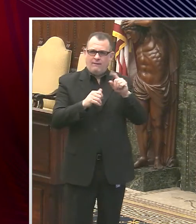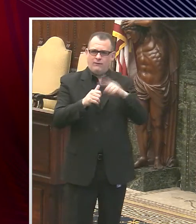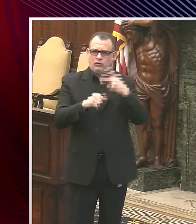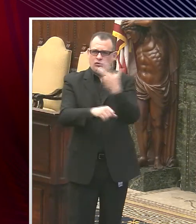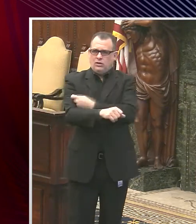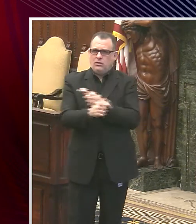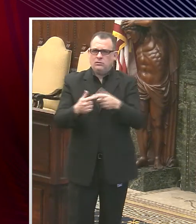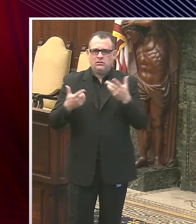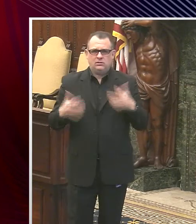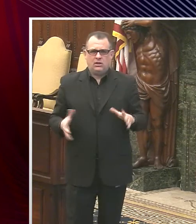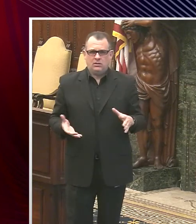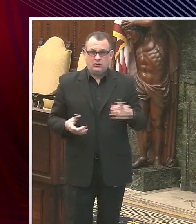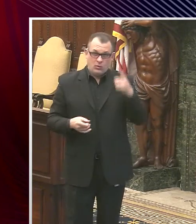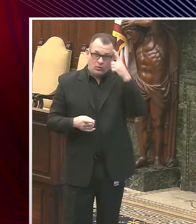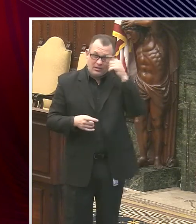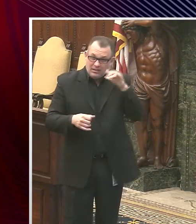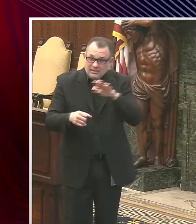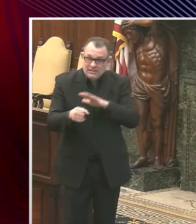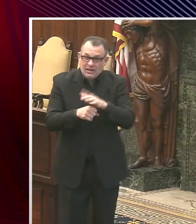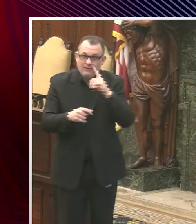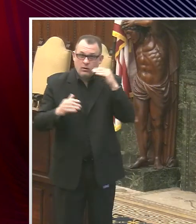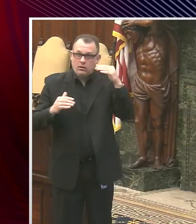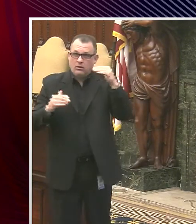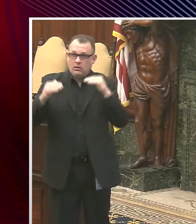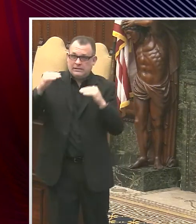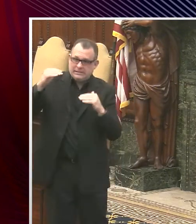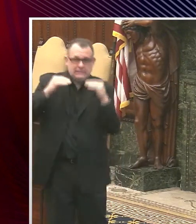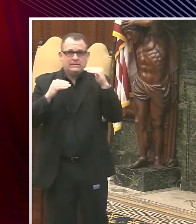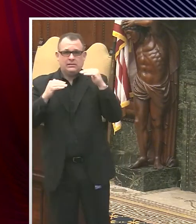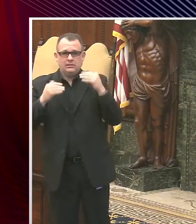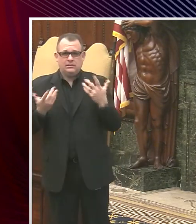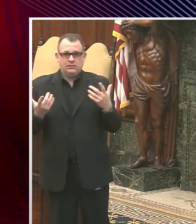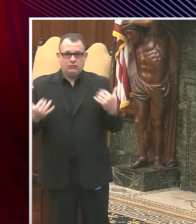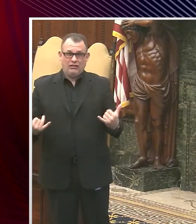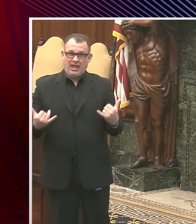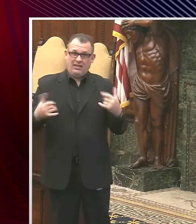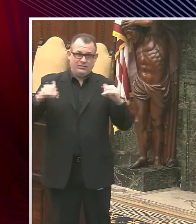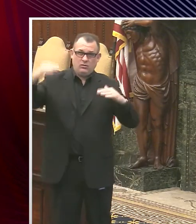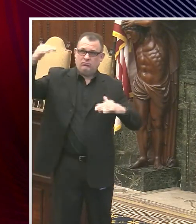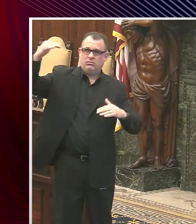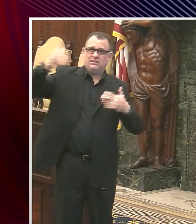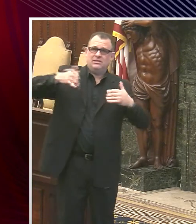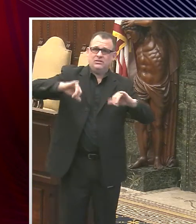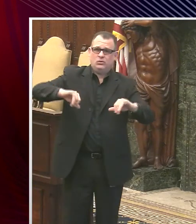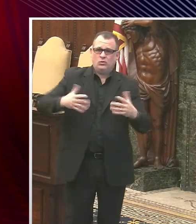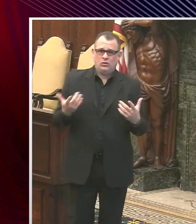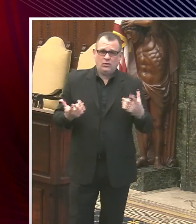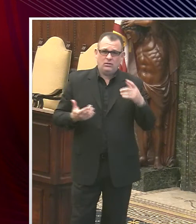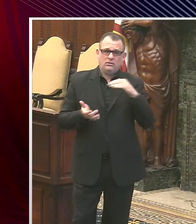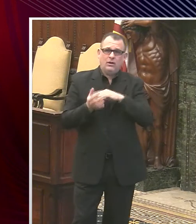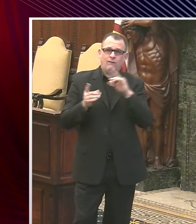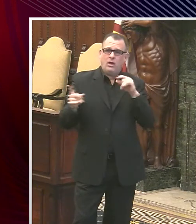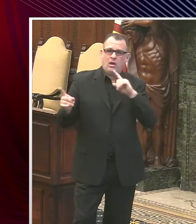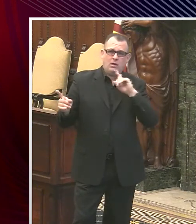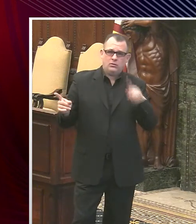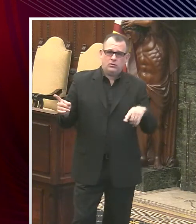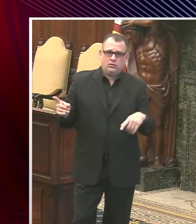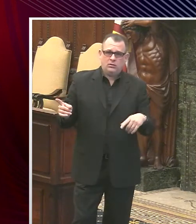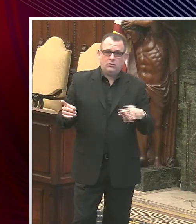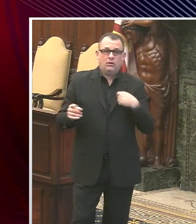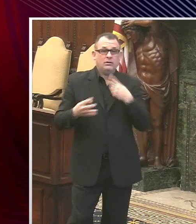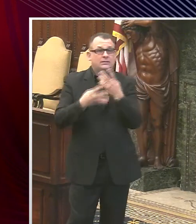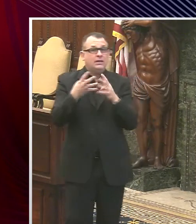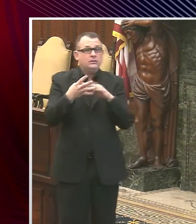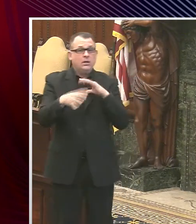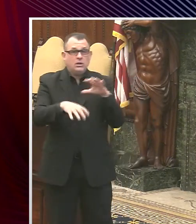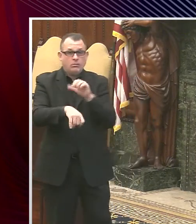think that this is enough to close the gap that you're seeking to close in just less than a week? We've had the scheduling of appointments has